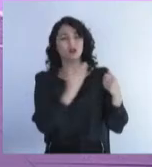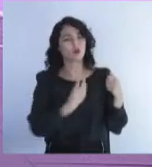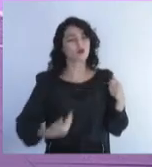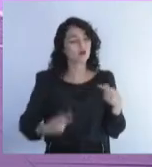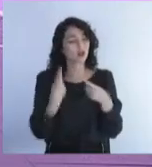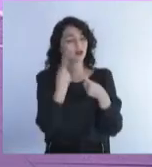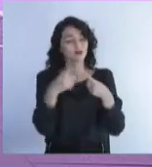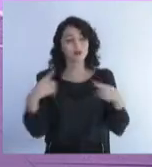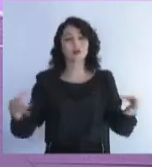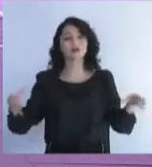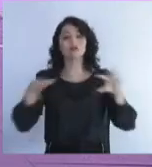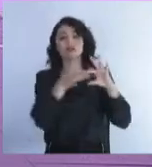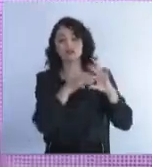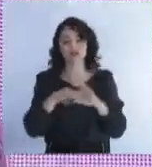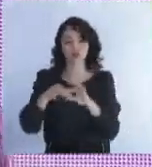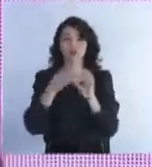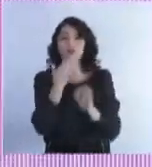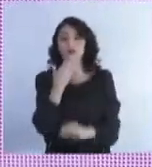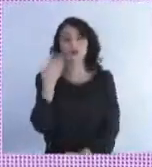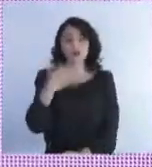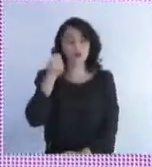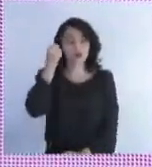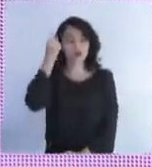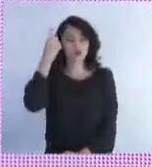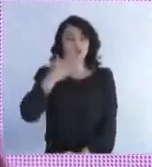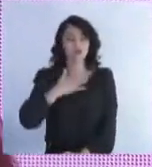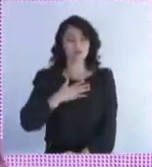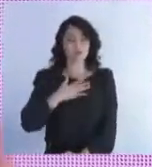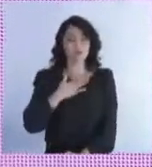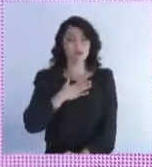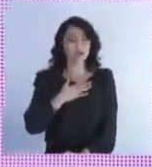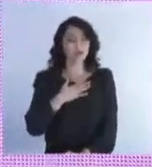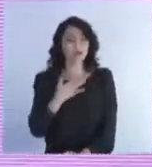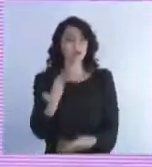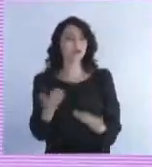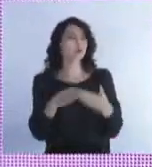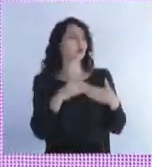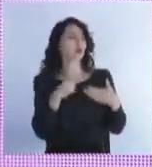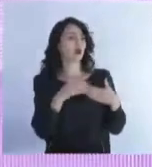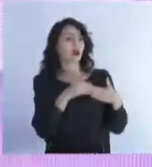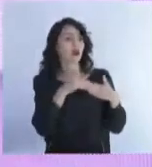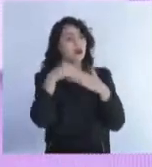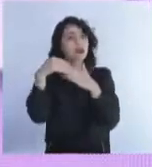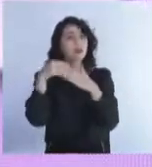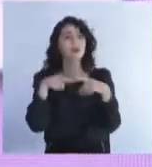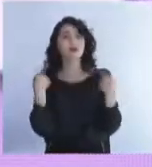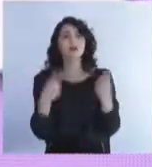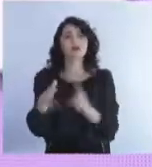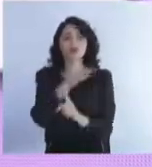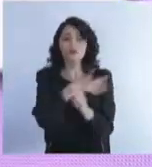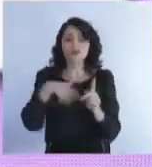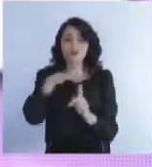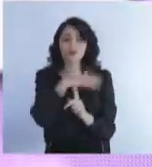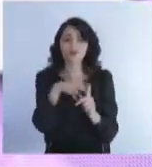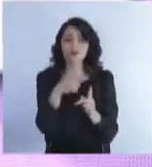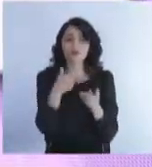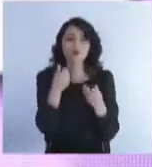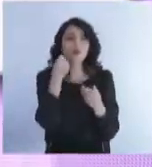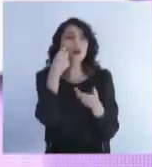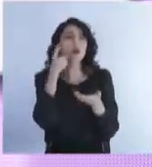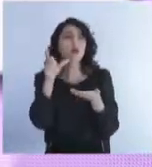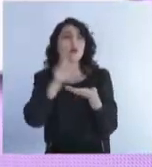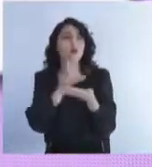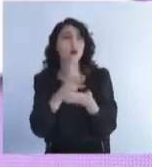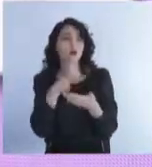También ser bien conscientes de cuál es nuestro impacto como líderes dentro de los entornos en donde estamos, ¿verdad? Pues